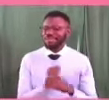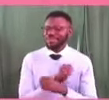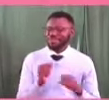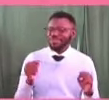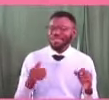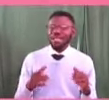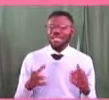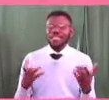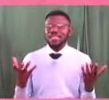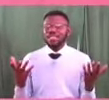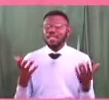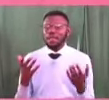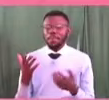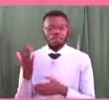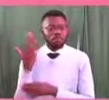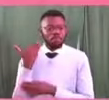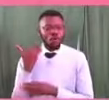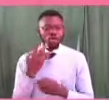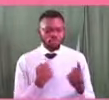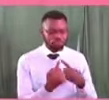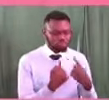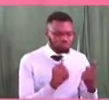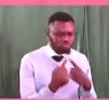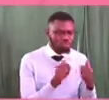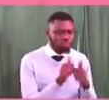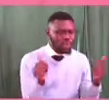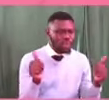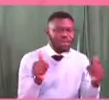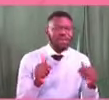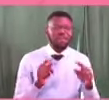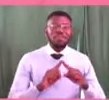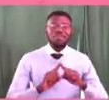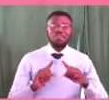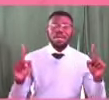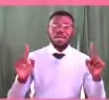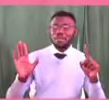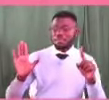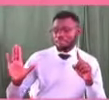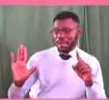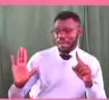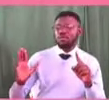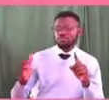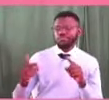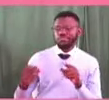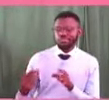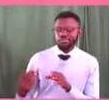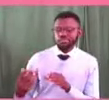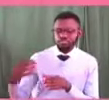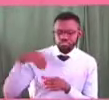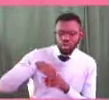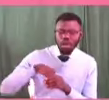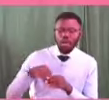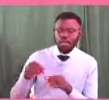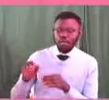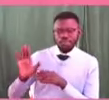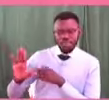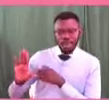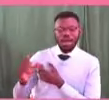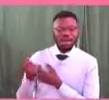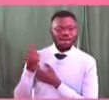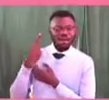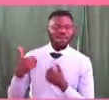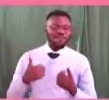rates that we had negotiated. But because of their participation and their understanding, I